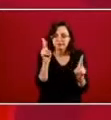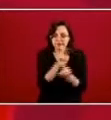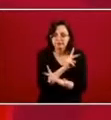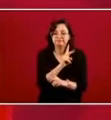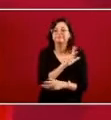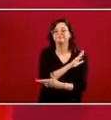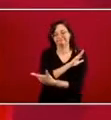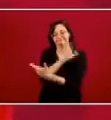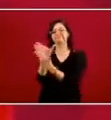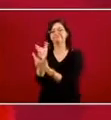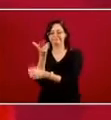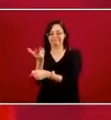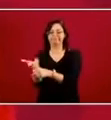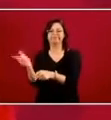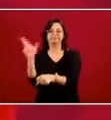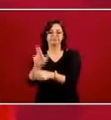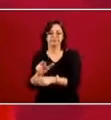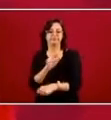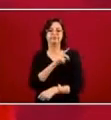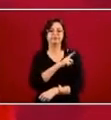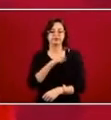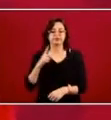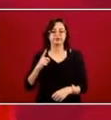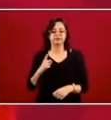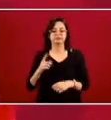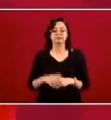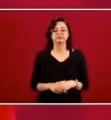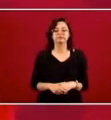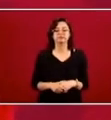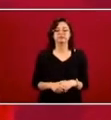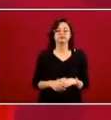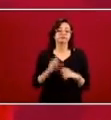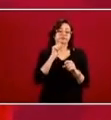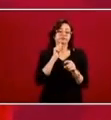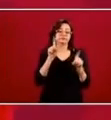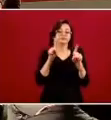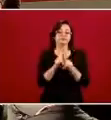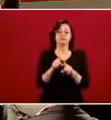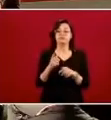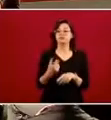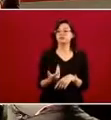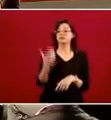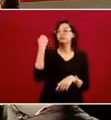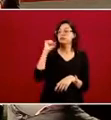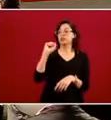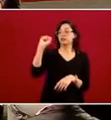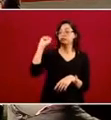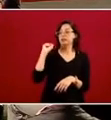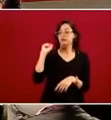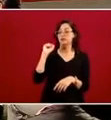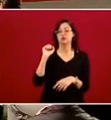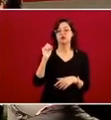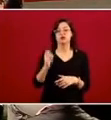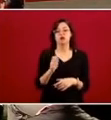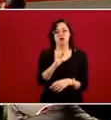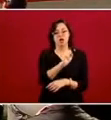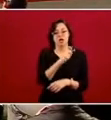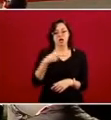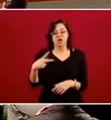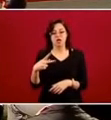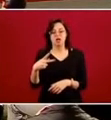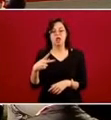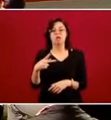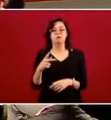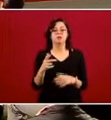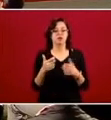the vulnerable. It doesn't matter if you belong to a vulnerable group. If you present shortness of breath, then you will have to seek